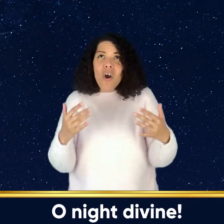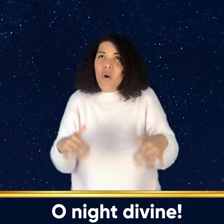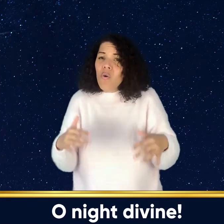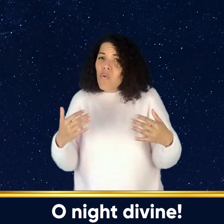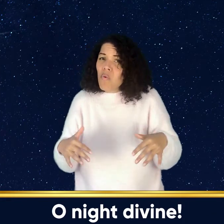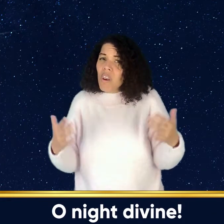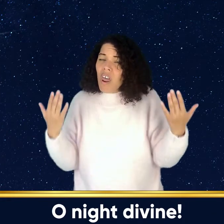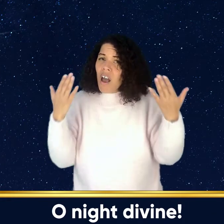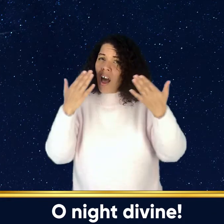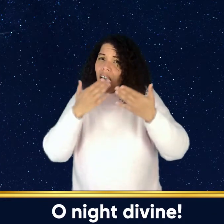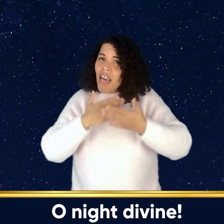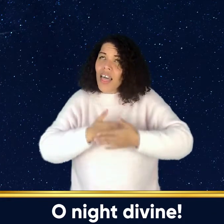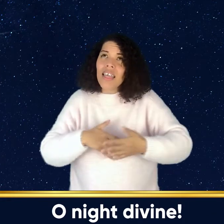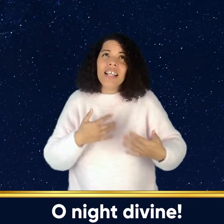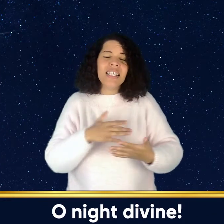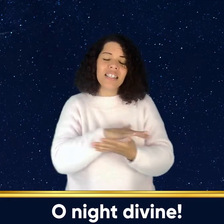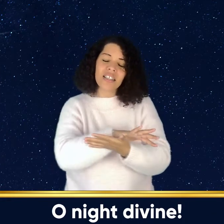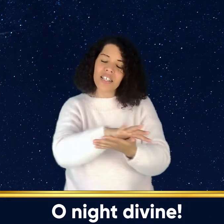voices, O